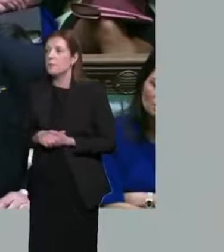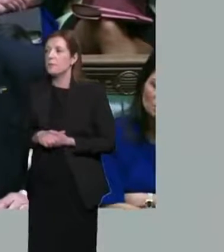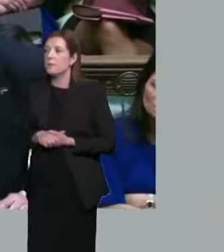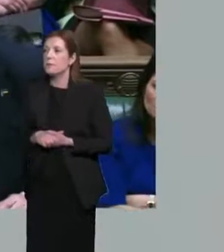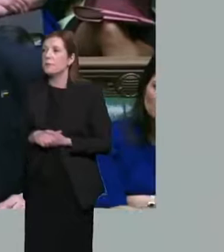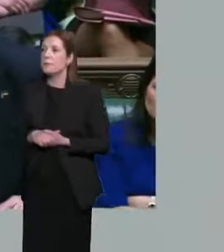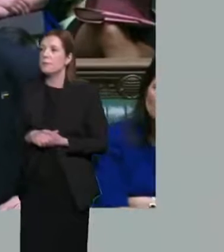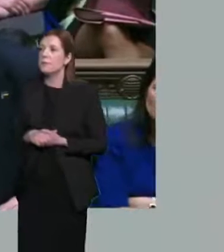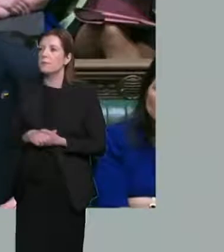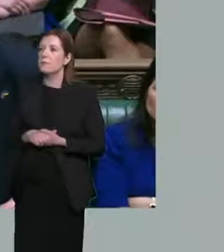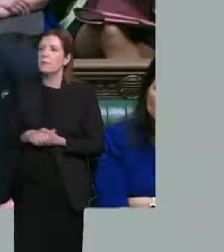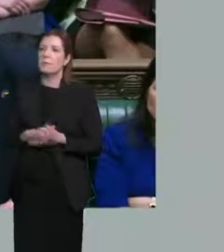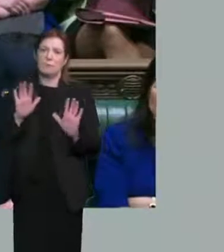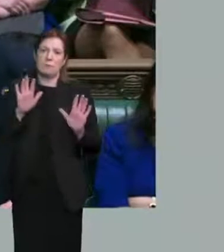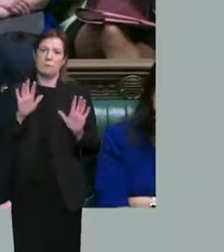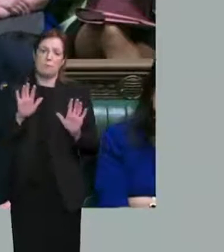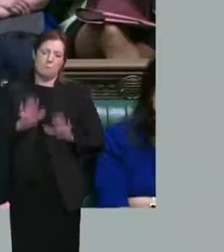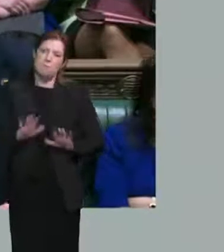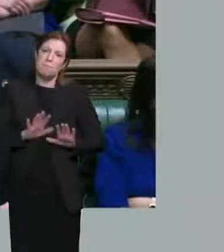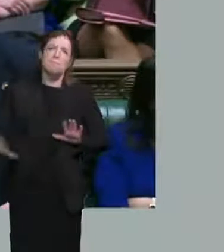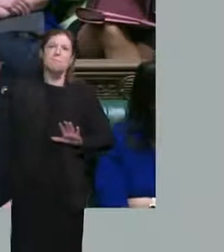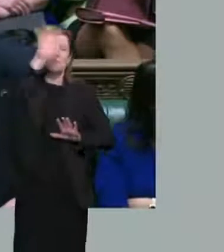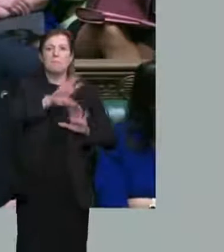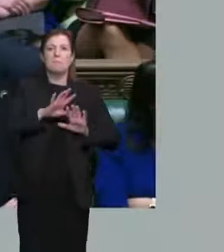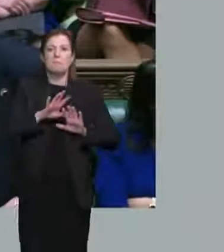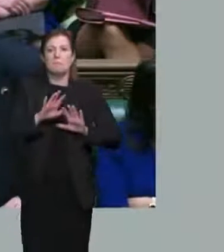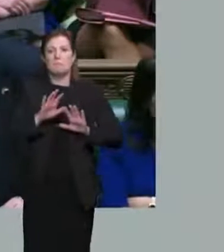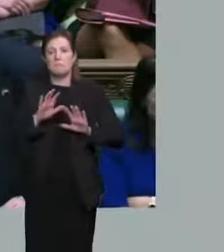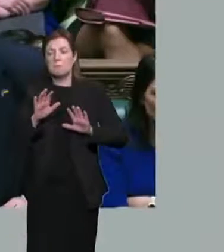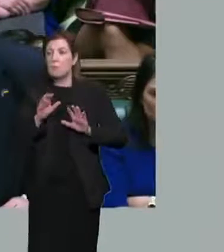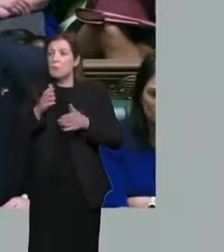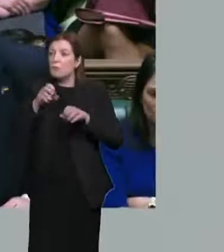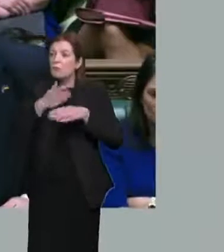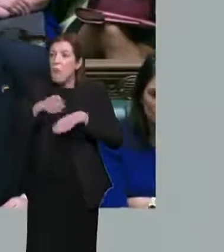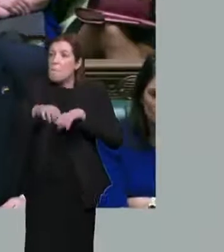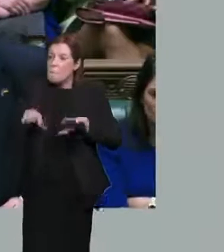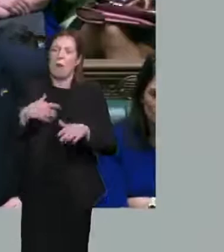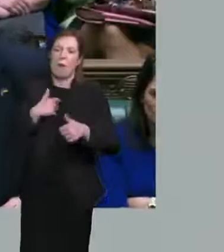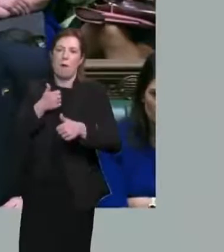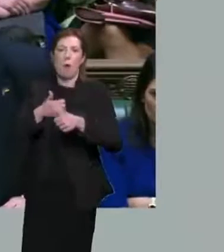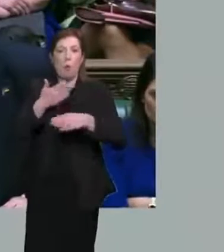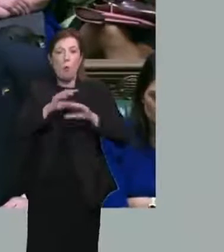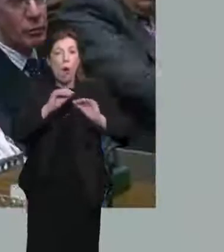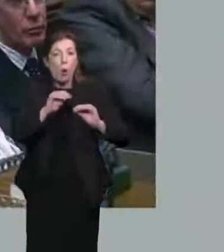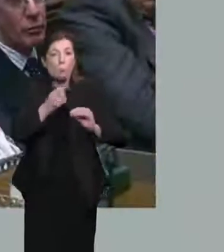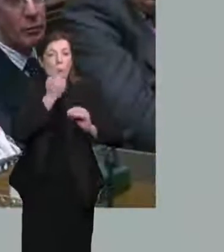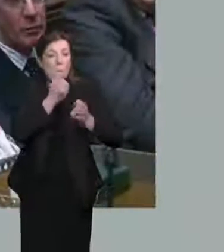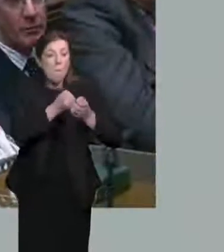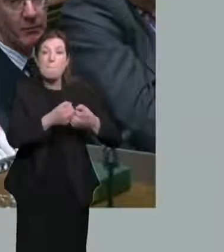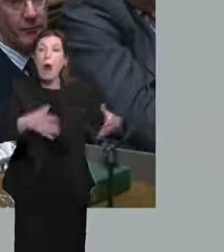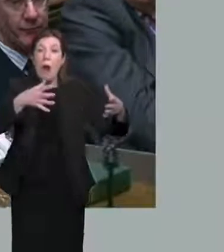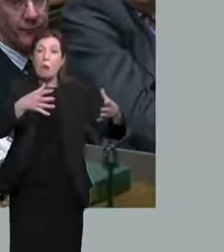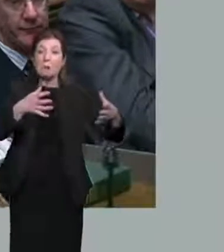helping the workforce up and down the country to get the coaching they need. We've doubled the number of work coaches, Mr. Speaker,